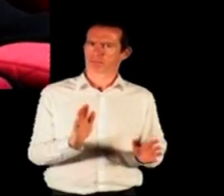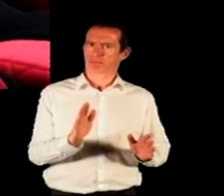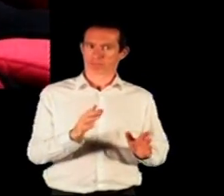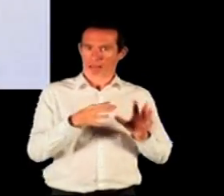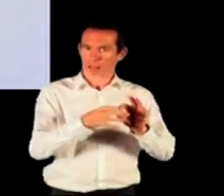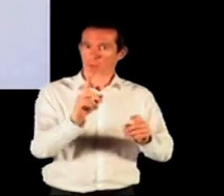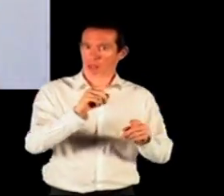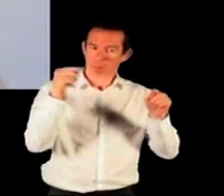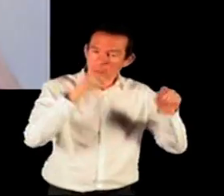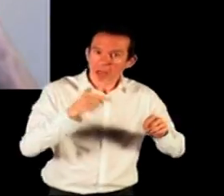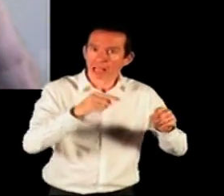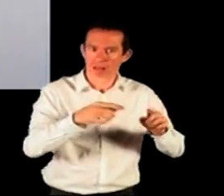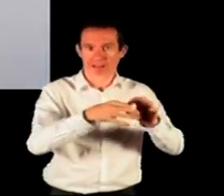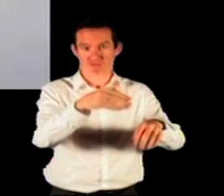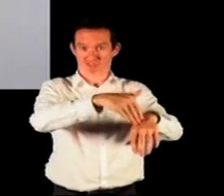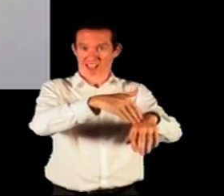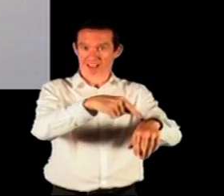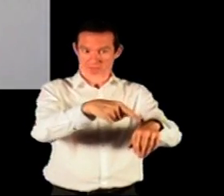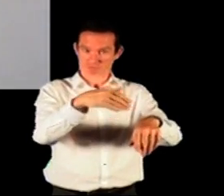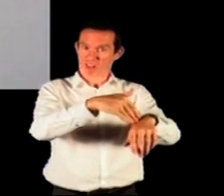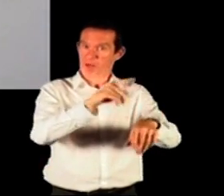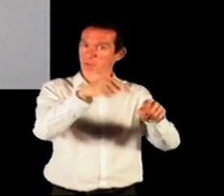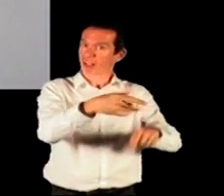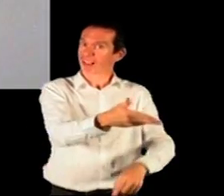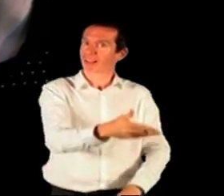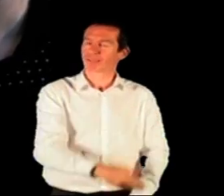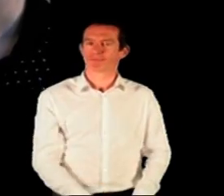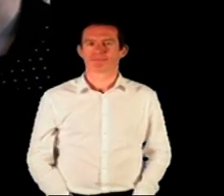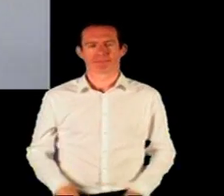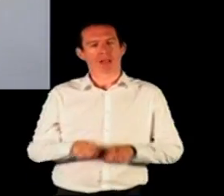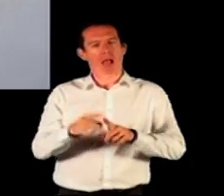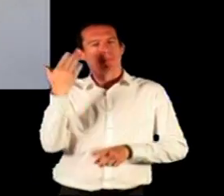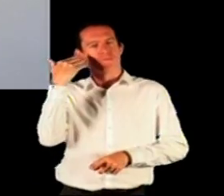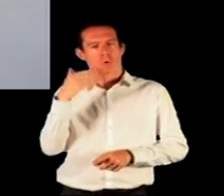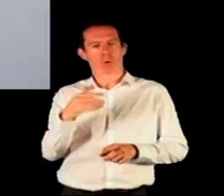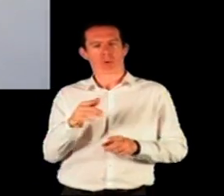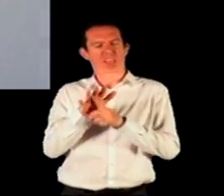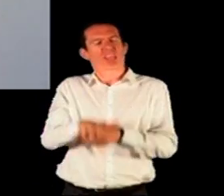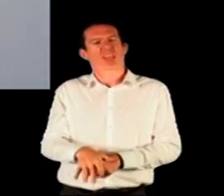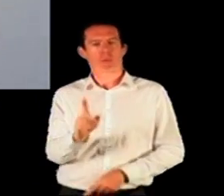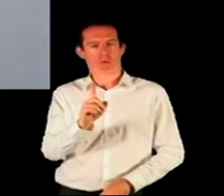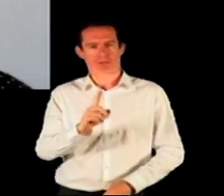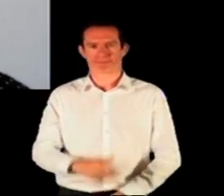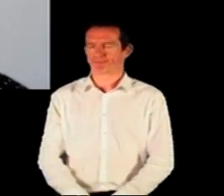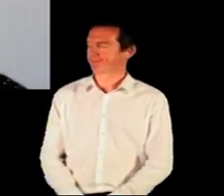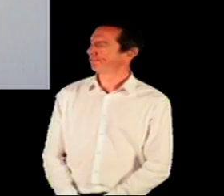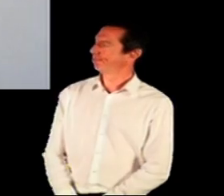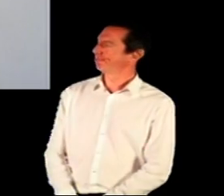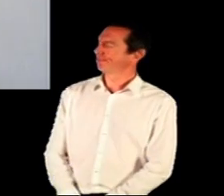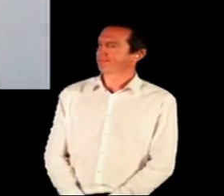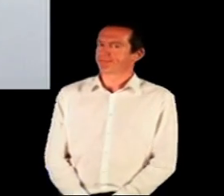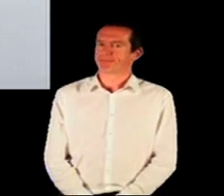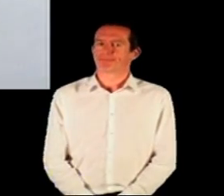can lead to bullying which can lead to a crime. Here are some examples of discrimination against